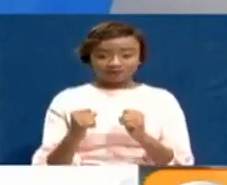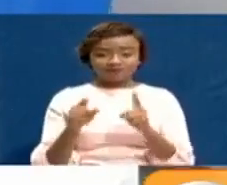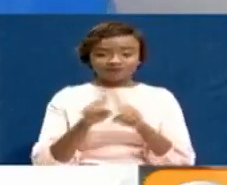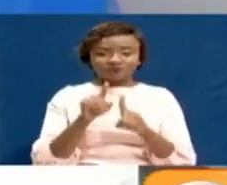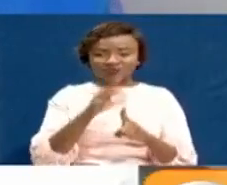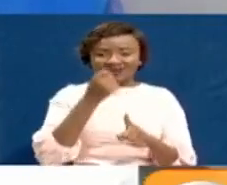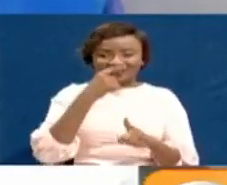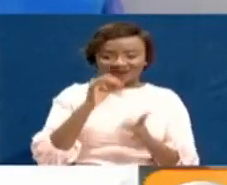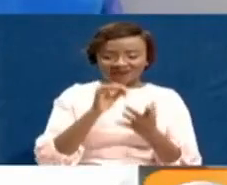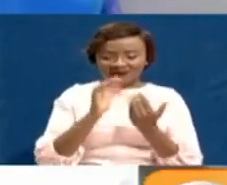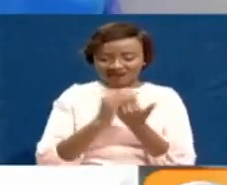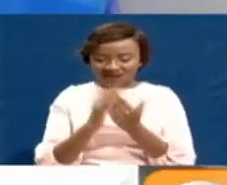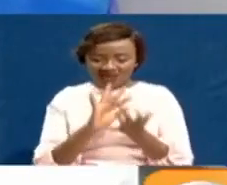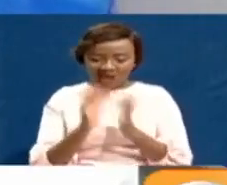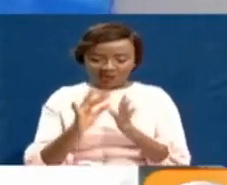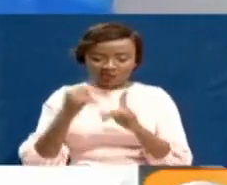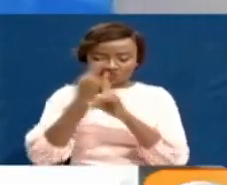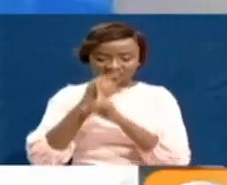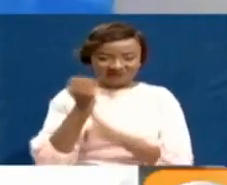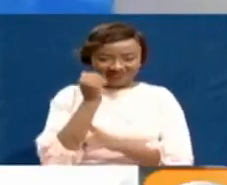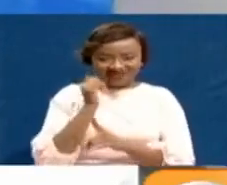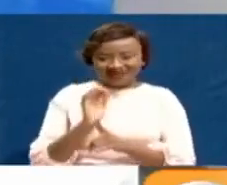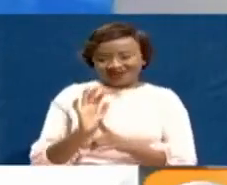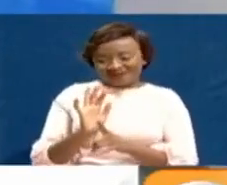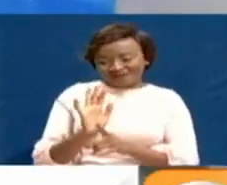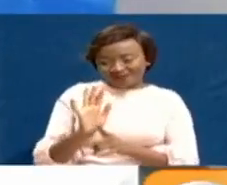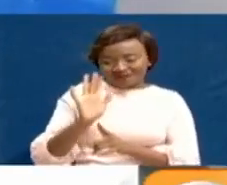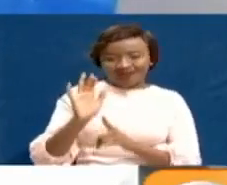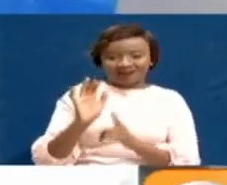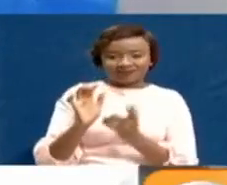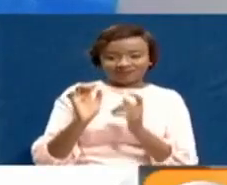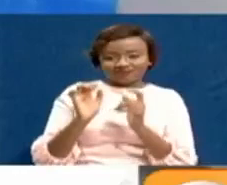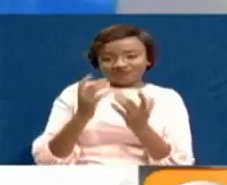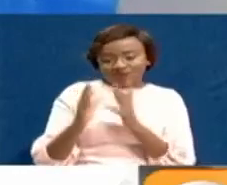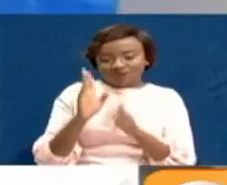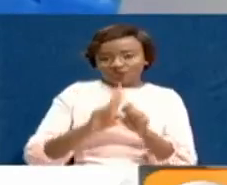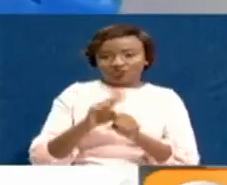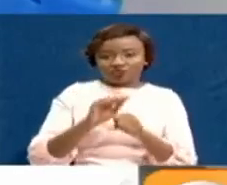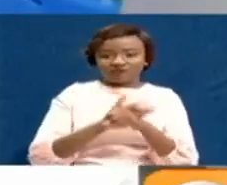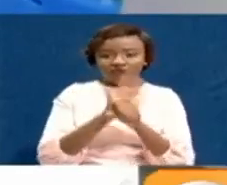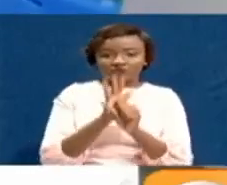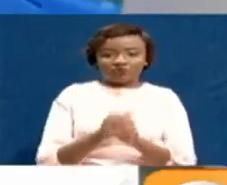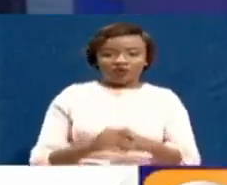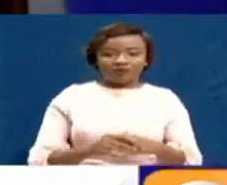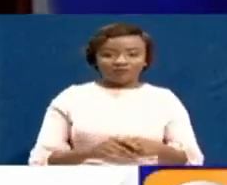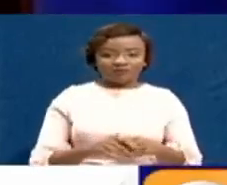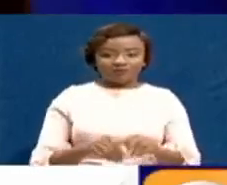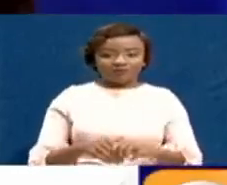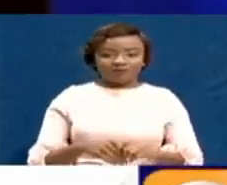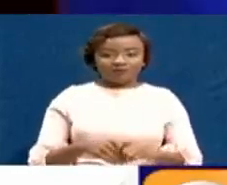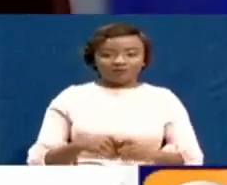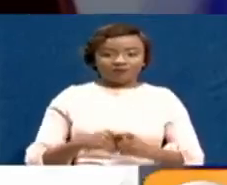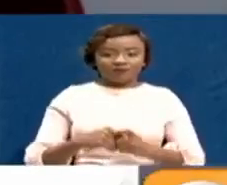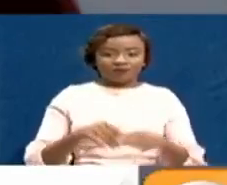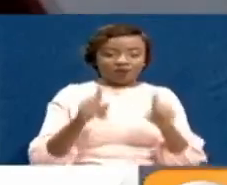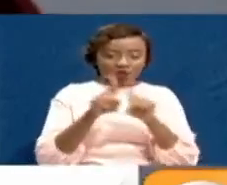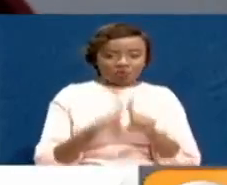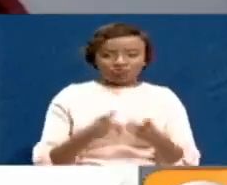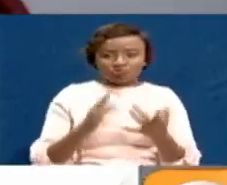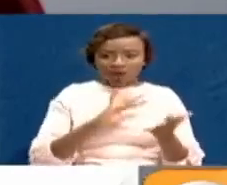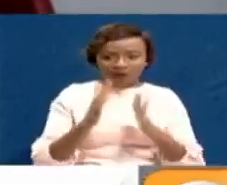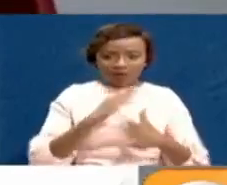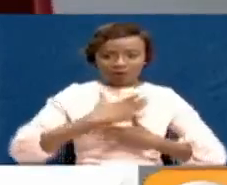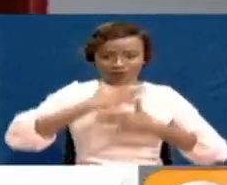and treatment efficacy for many diseases could possibly apply for COVID-19. In previous epidemics, the severe acute